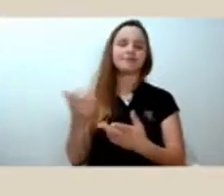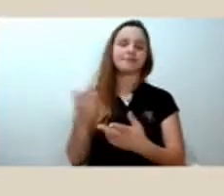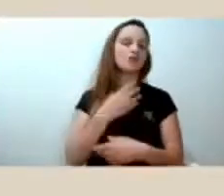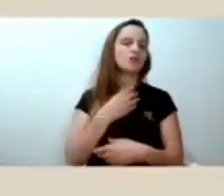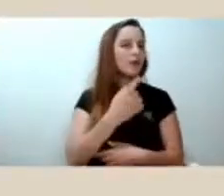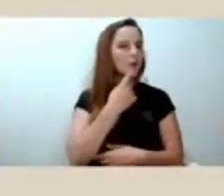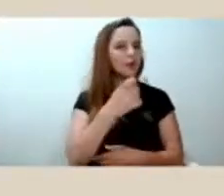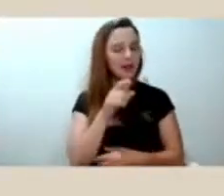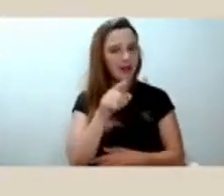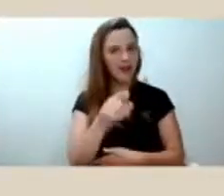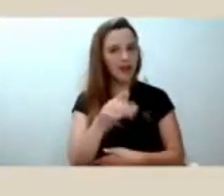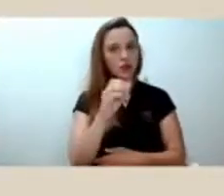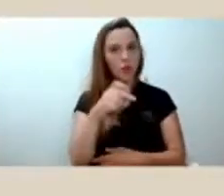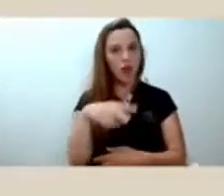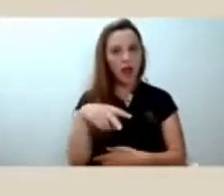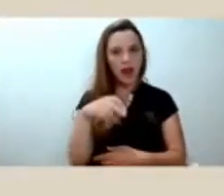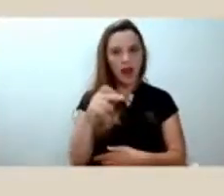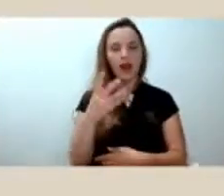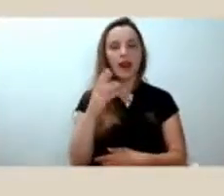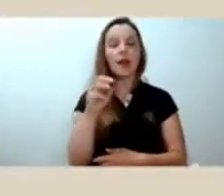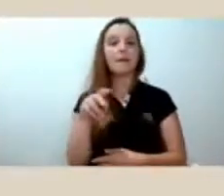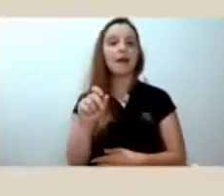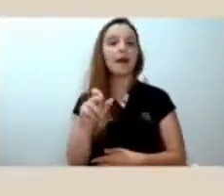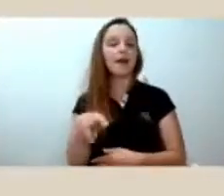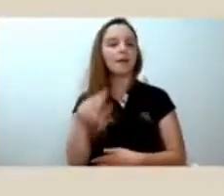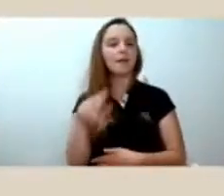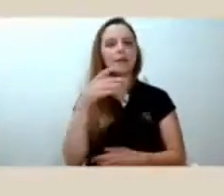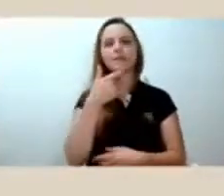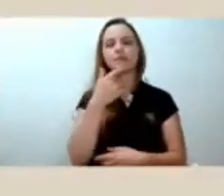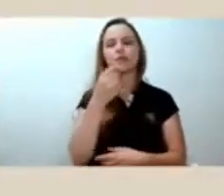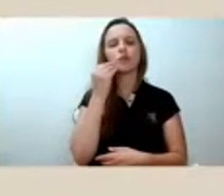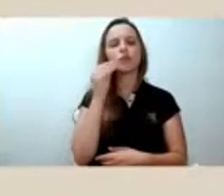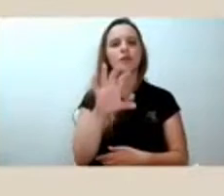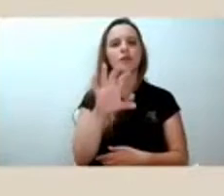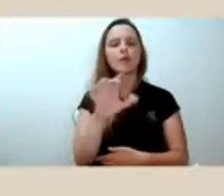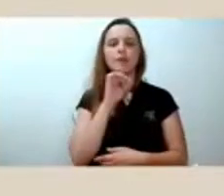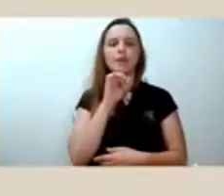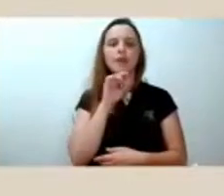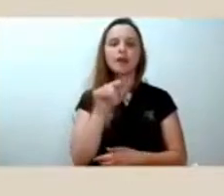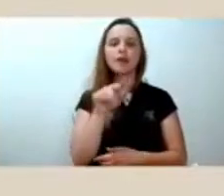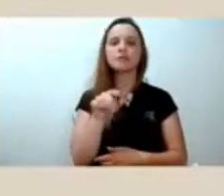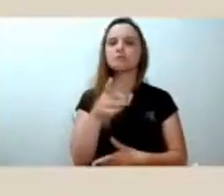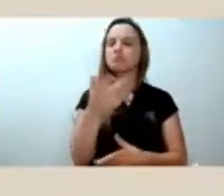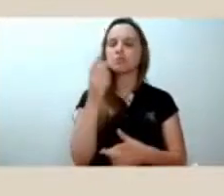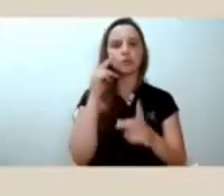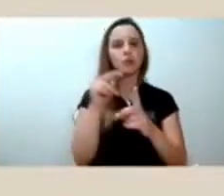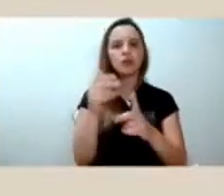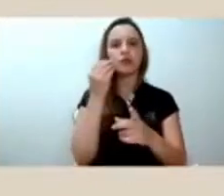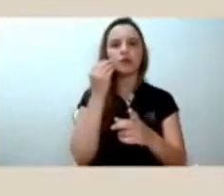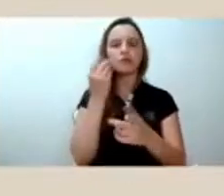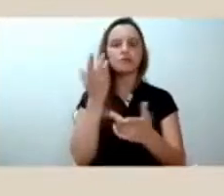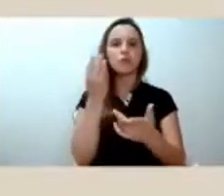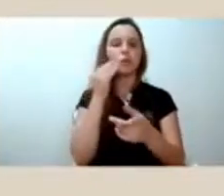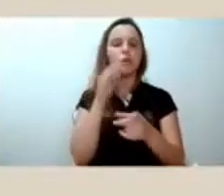this actually, this perspective reflects in the work that you're trying to do. Thank you.